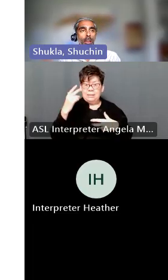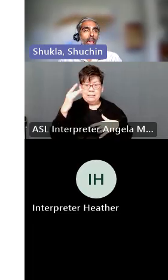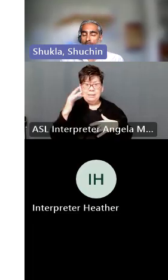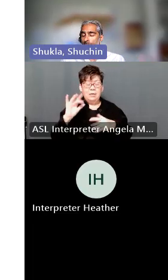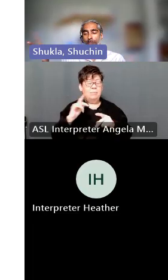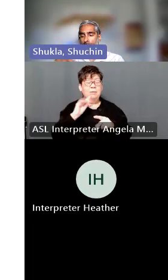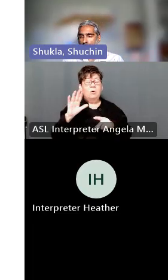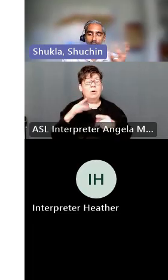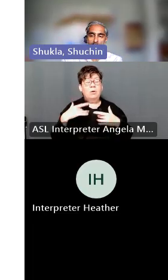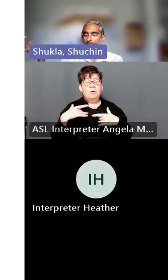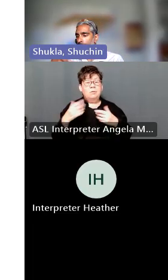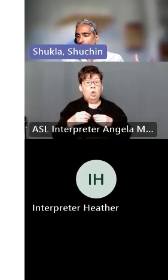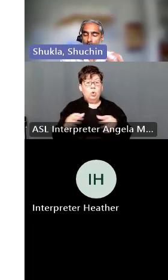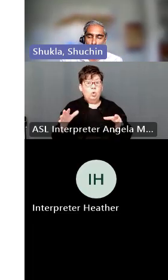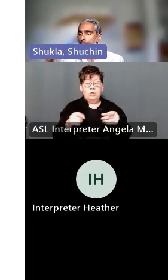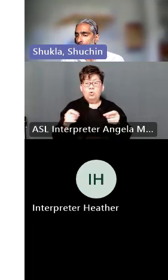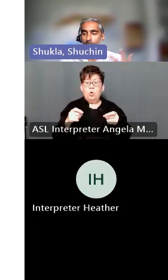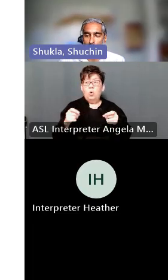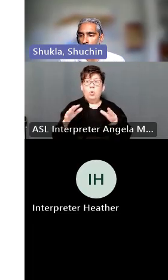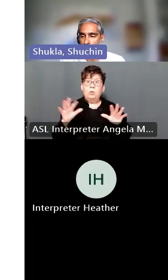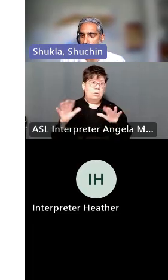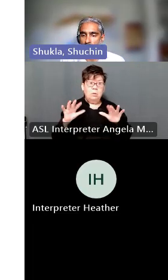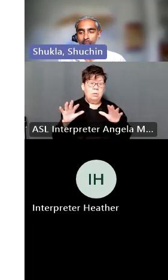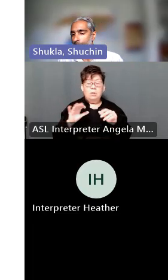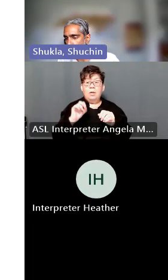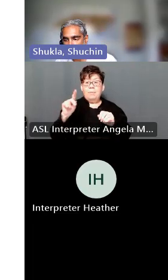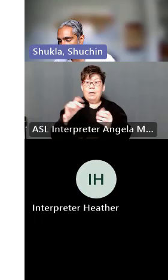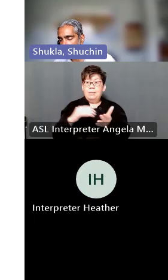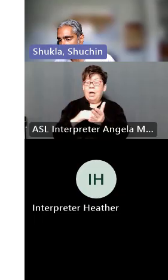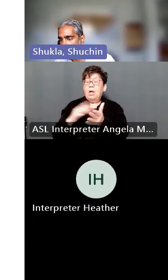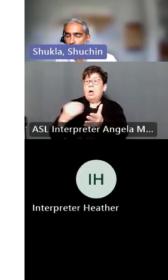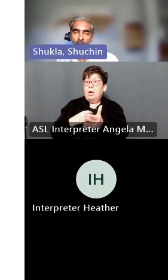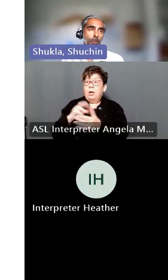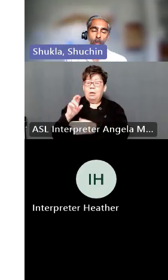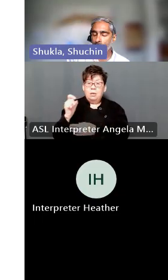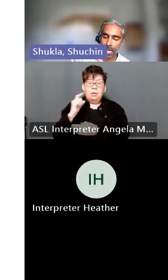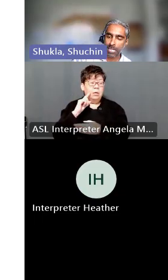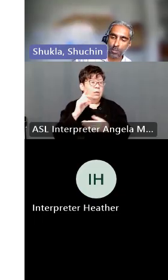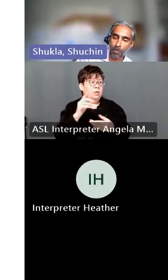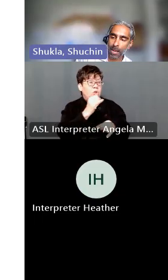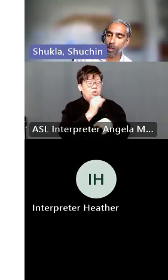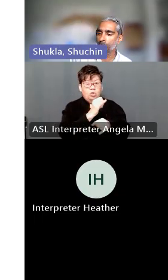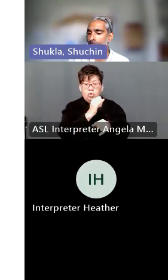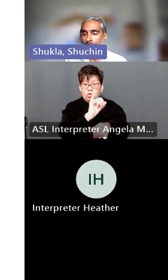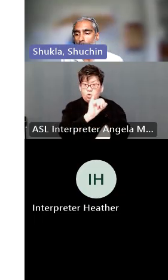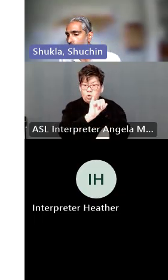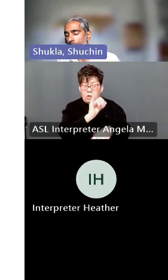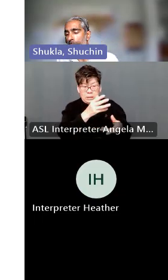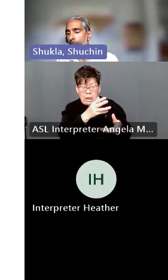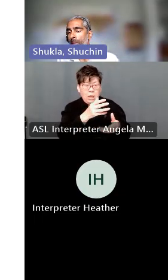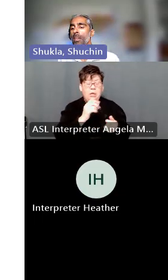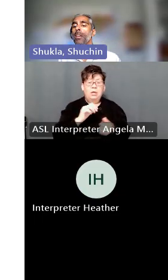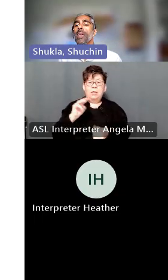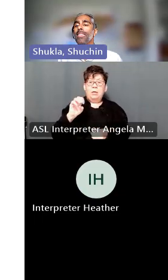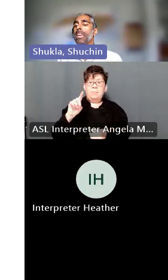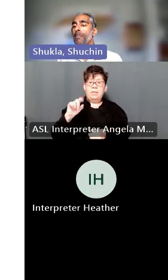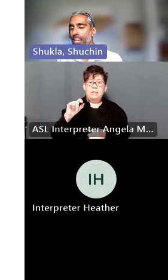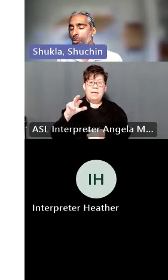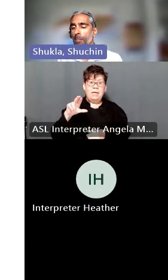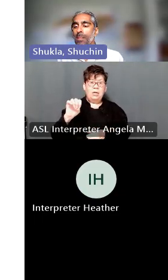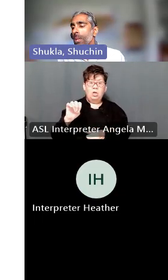health issue, and then they get back to their doctor, get their prescription or whatever it is, get their insurance straightened out, their Medicaid gets turned back on, whatever it might